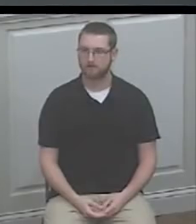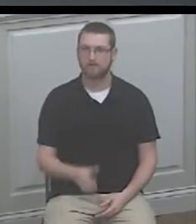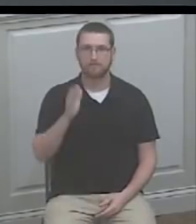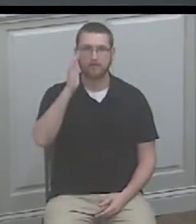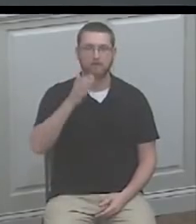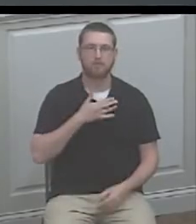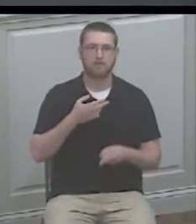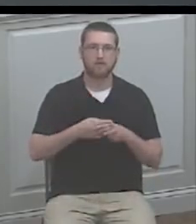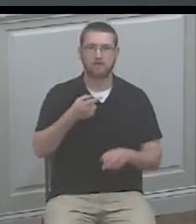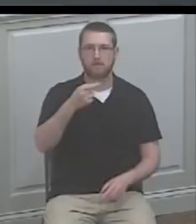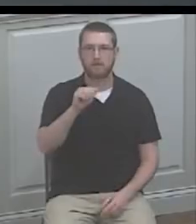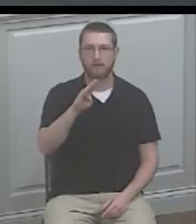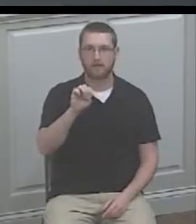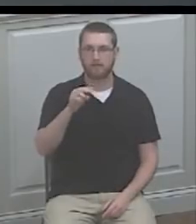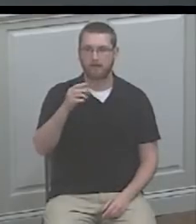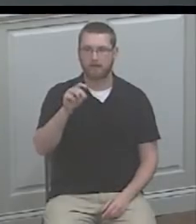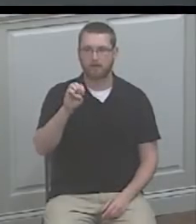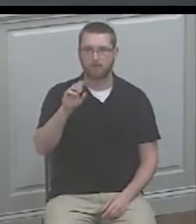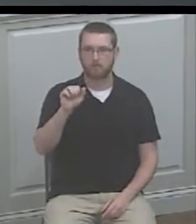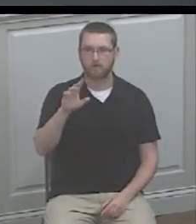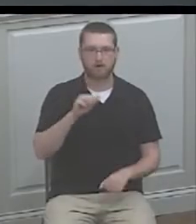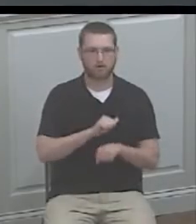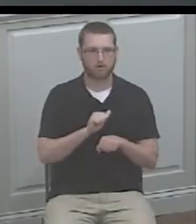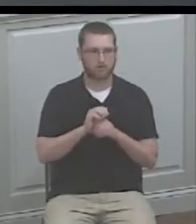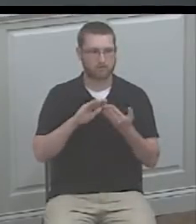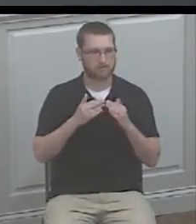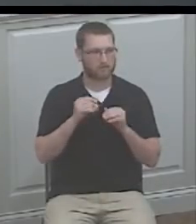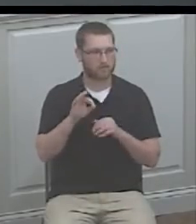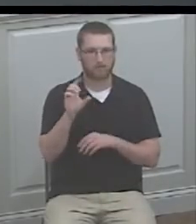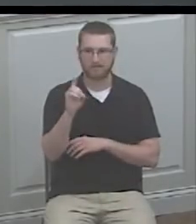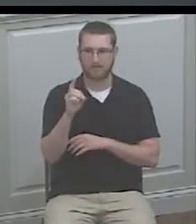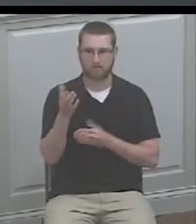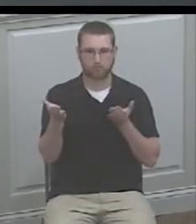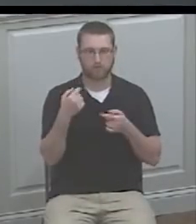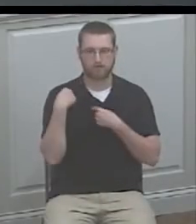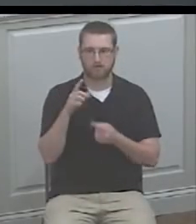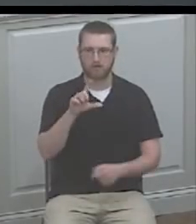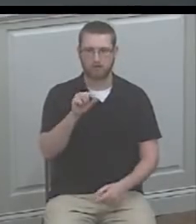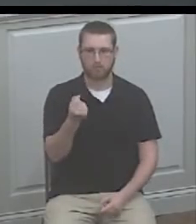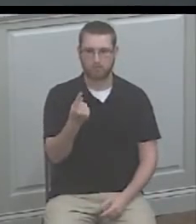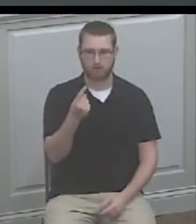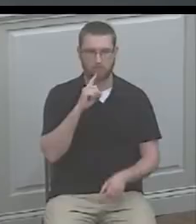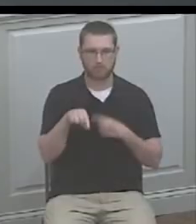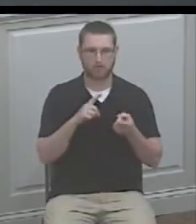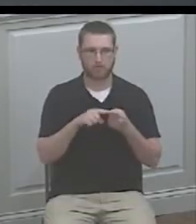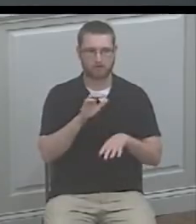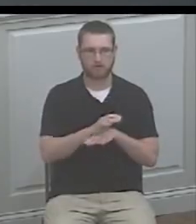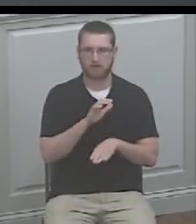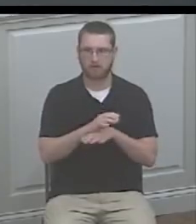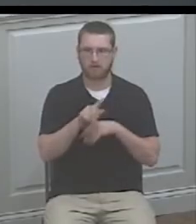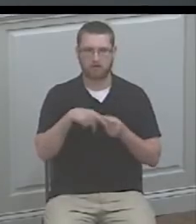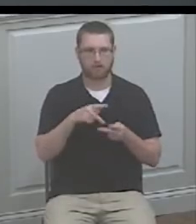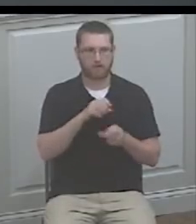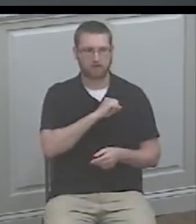Hello, my name is Gabe Heatherly. I serve the city of Danville at the fire department. I've been serving since 2012. I'm speaking to you tonight on behalf of the personnel of